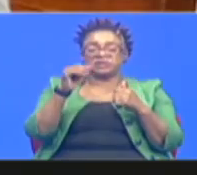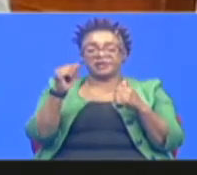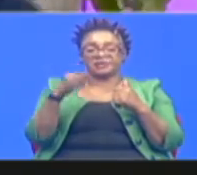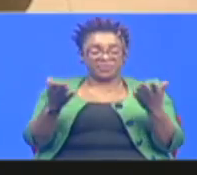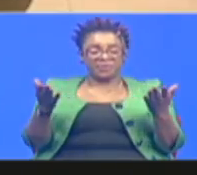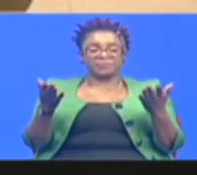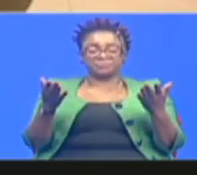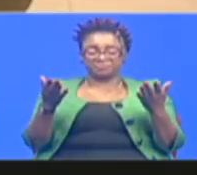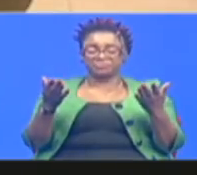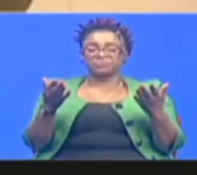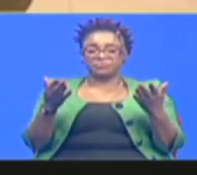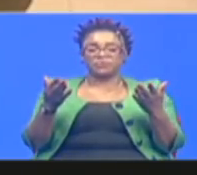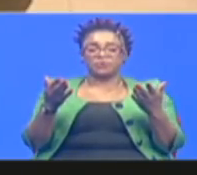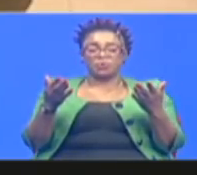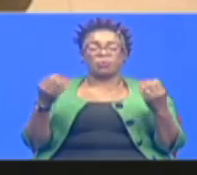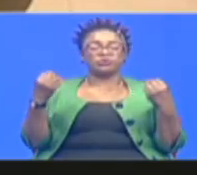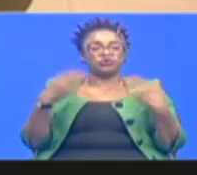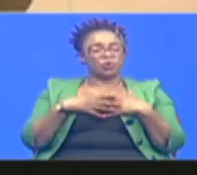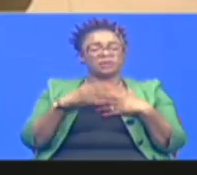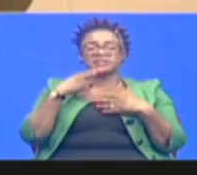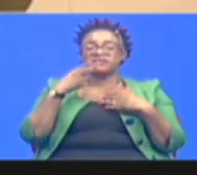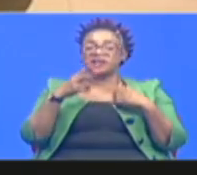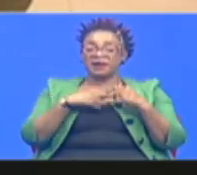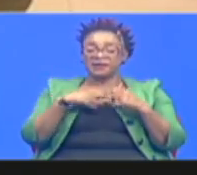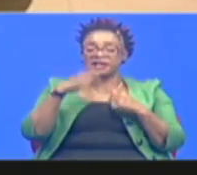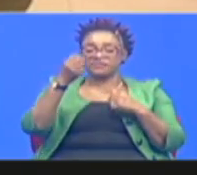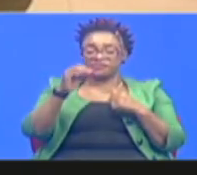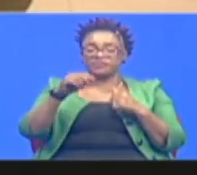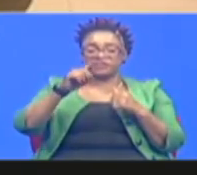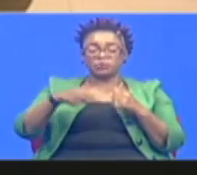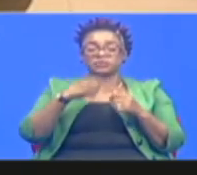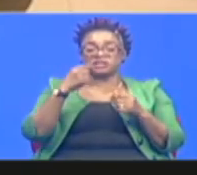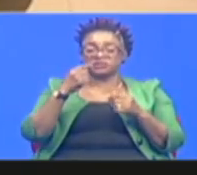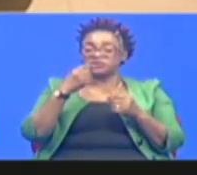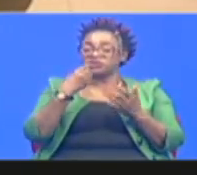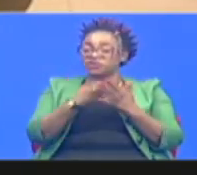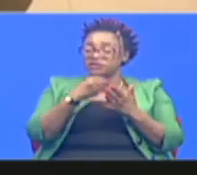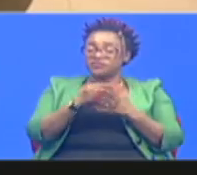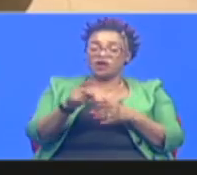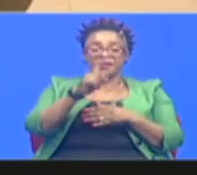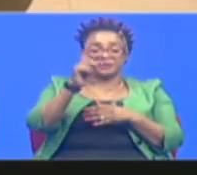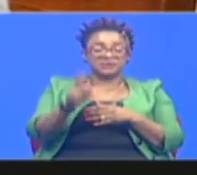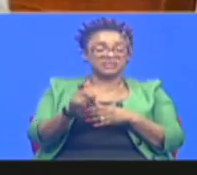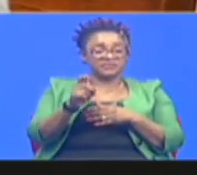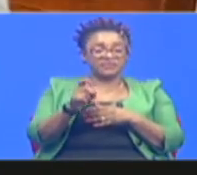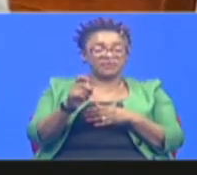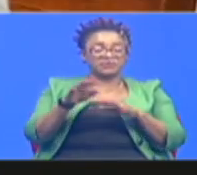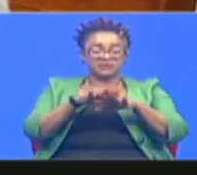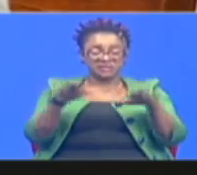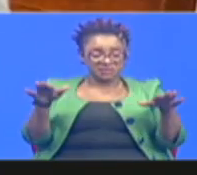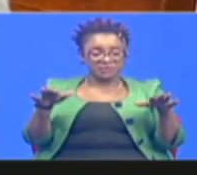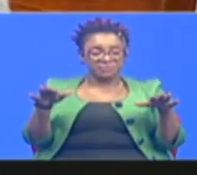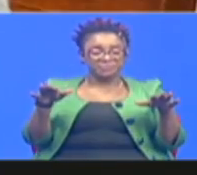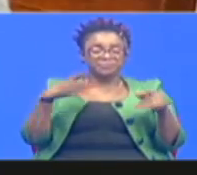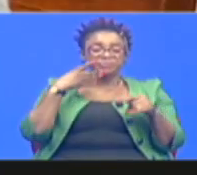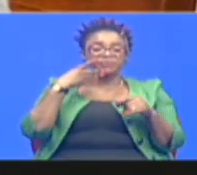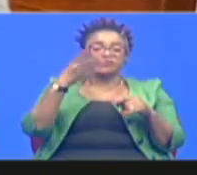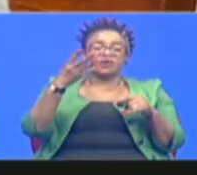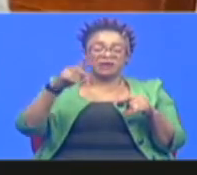quite mind-boggling. 750,000 shillings for executive desk, 400,000 shillings for your